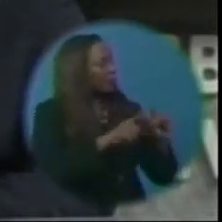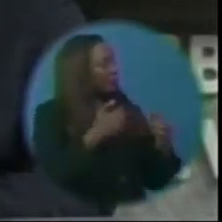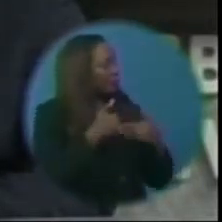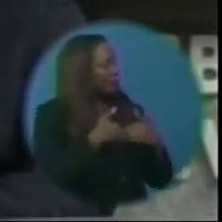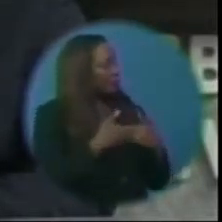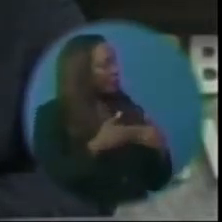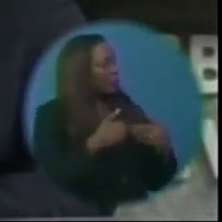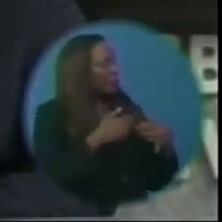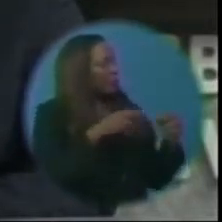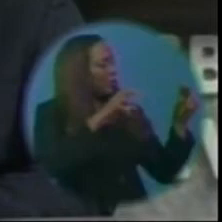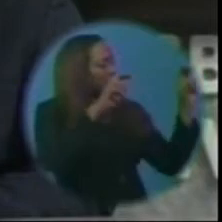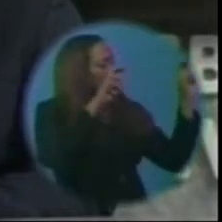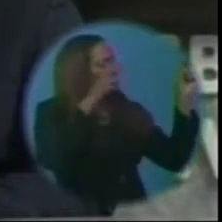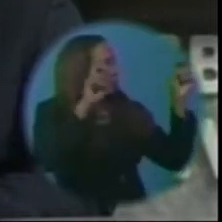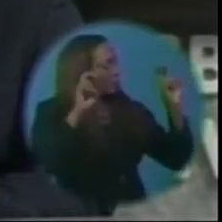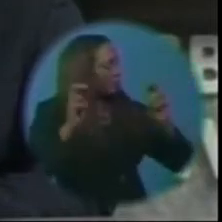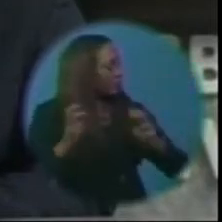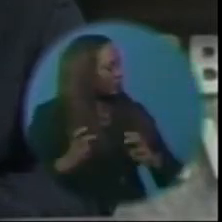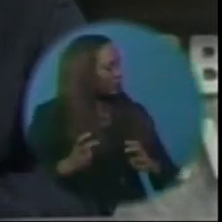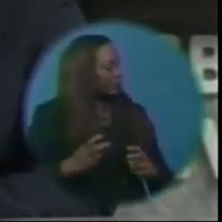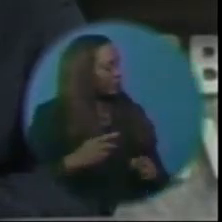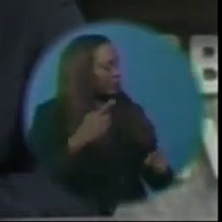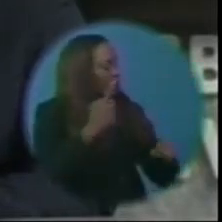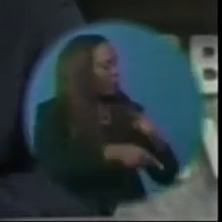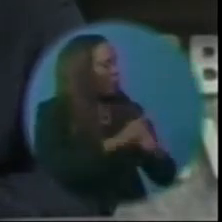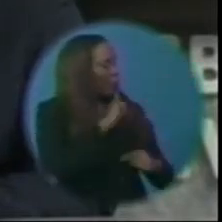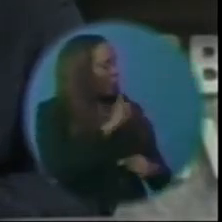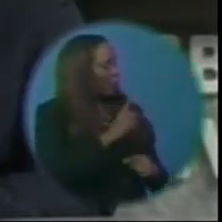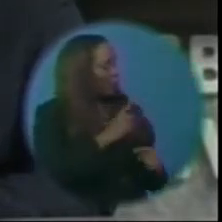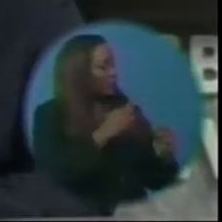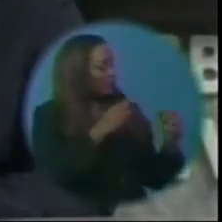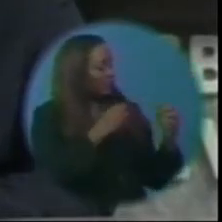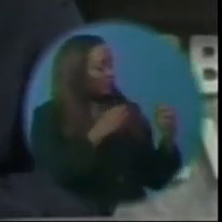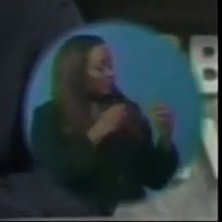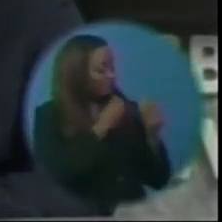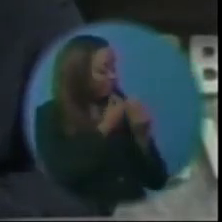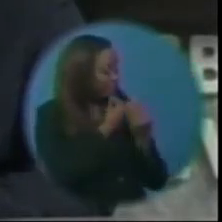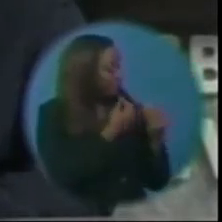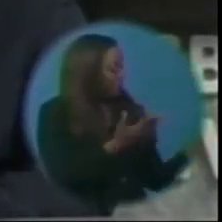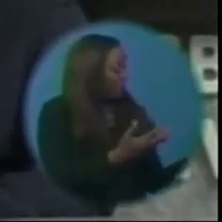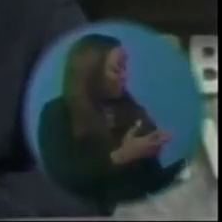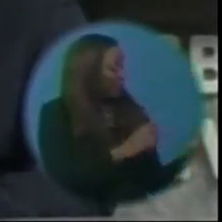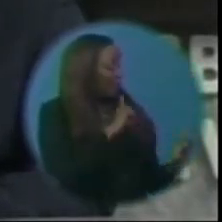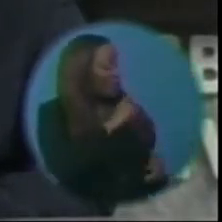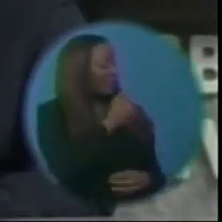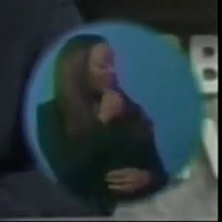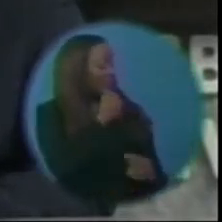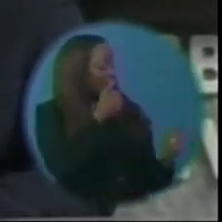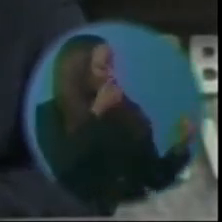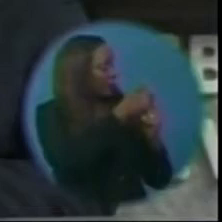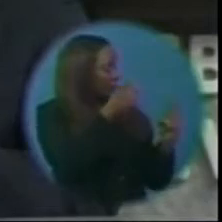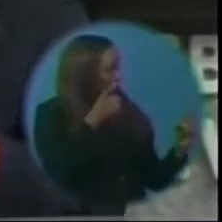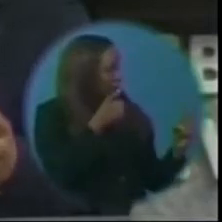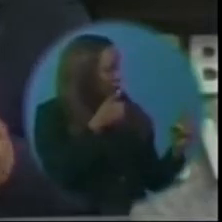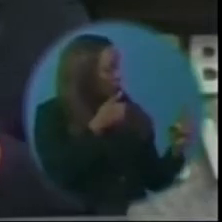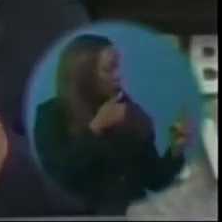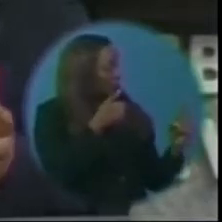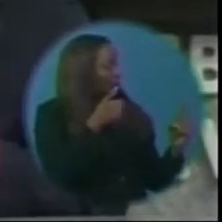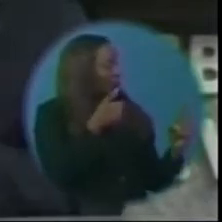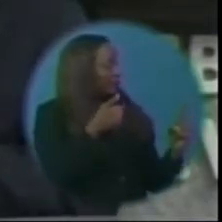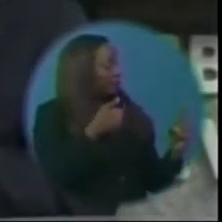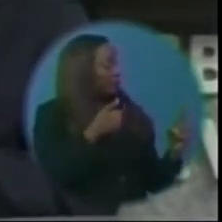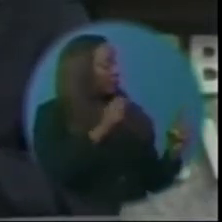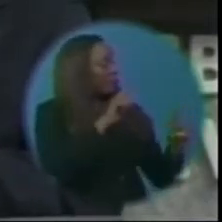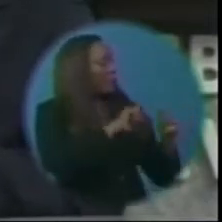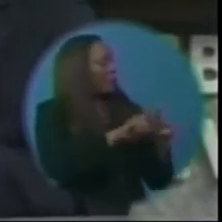that regard. We're very, very sensitive to what the impact of this has been. We're also sensitive to the fact that we're working